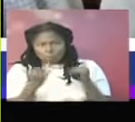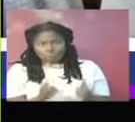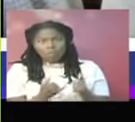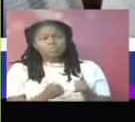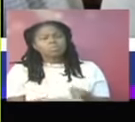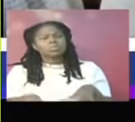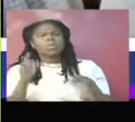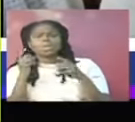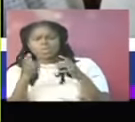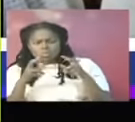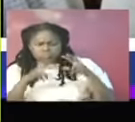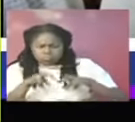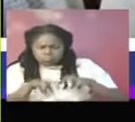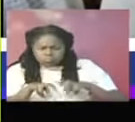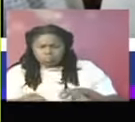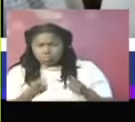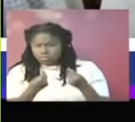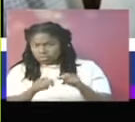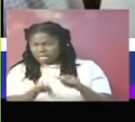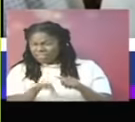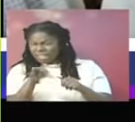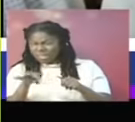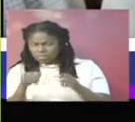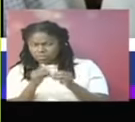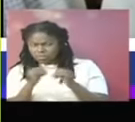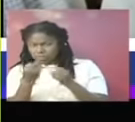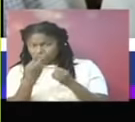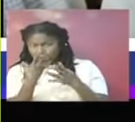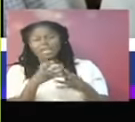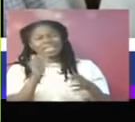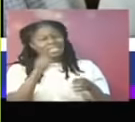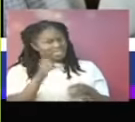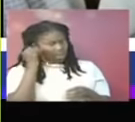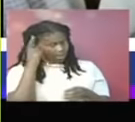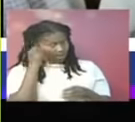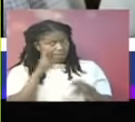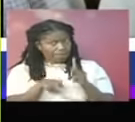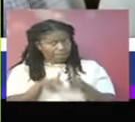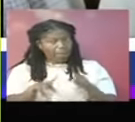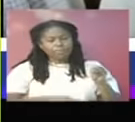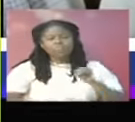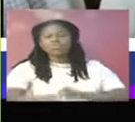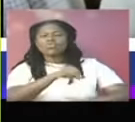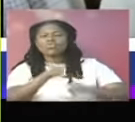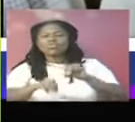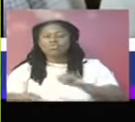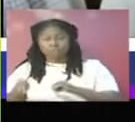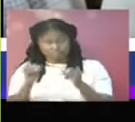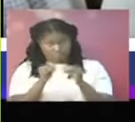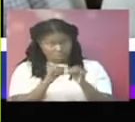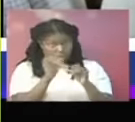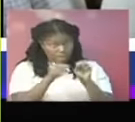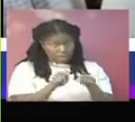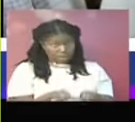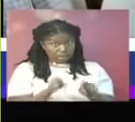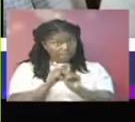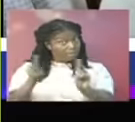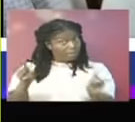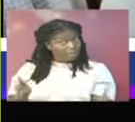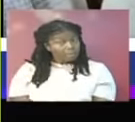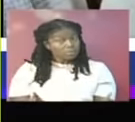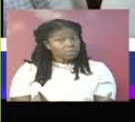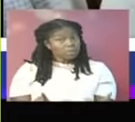that people are moving around more and these kind of things. But is it a cause for concern or serious